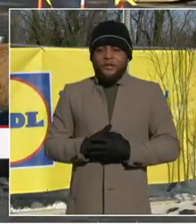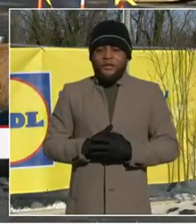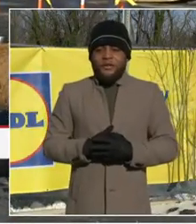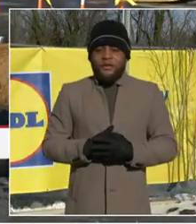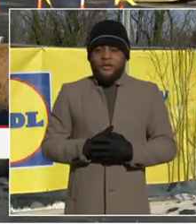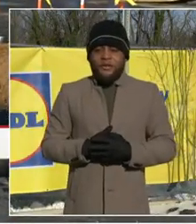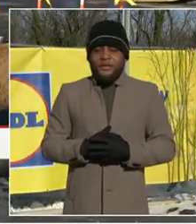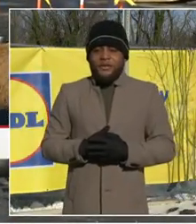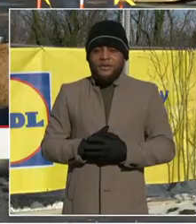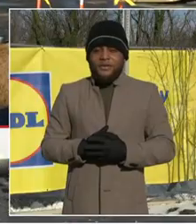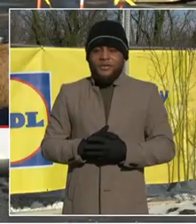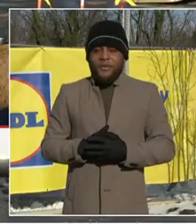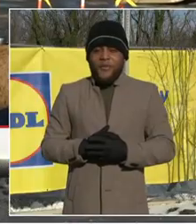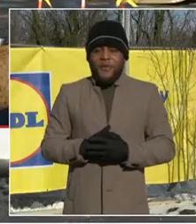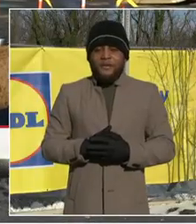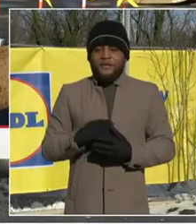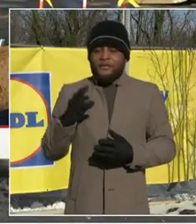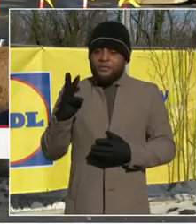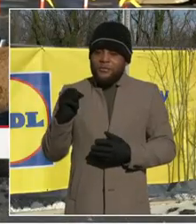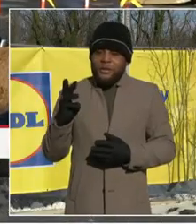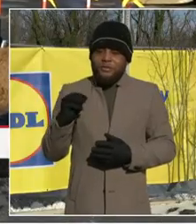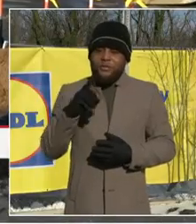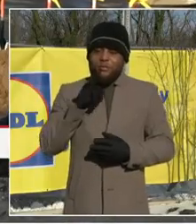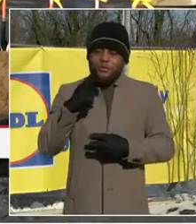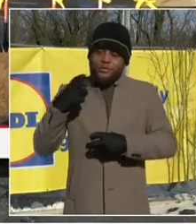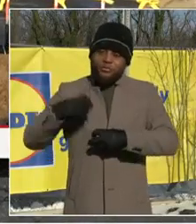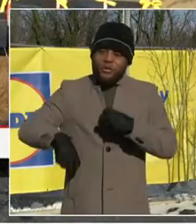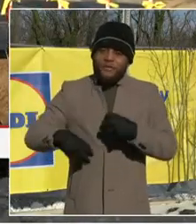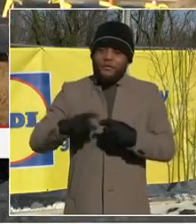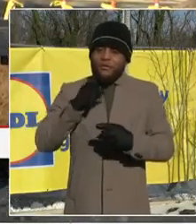Wow, tough act to follow.